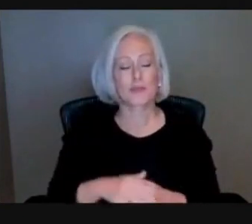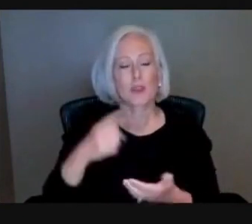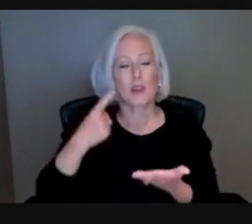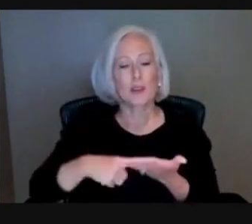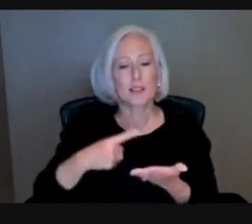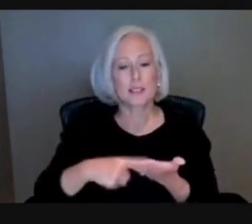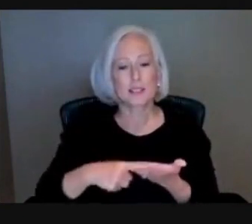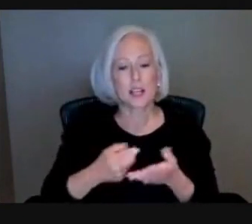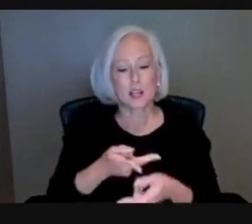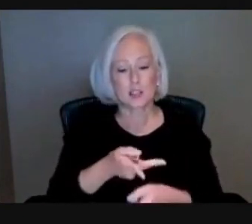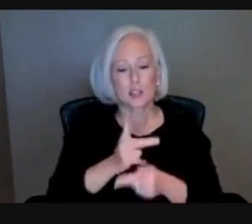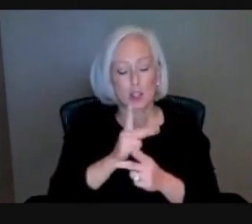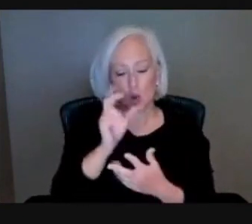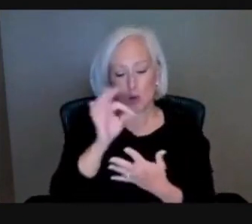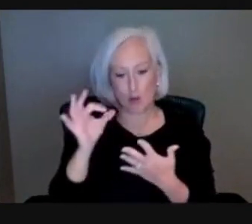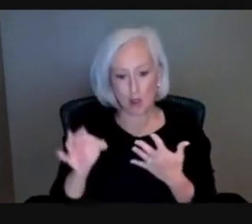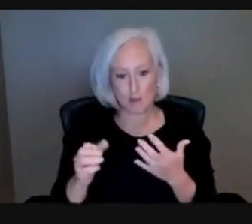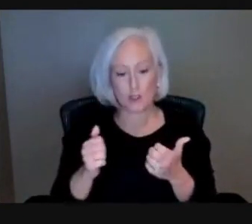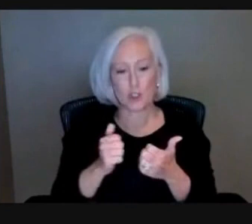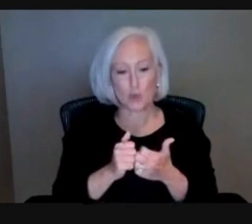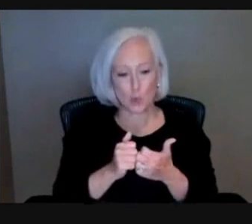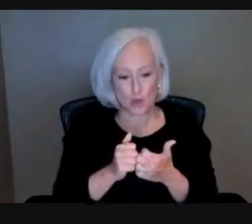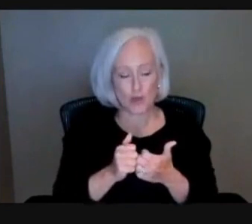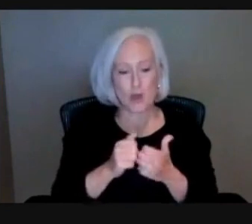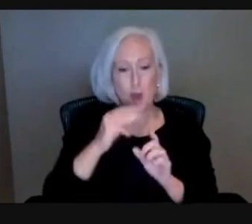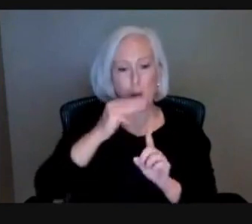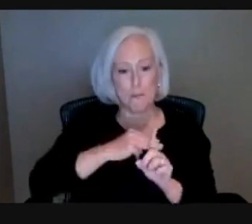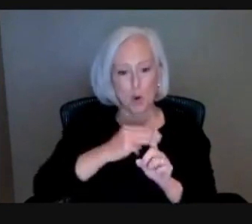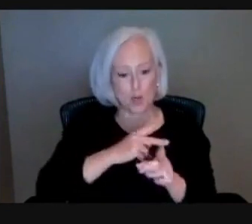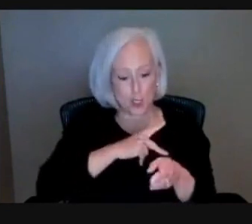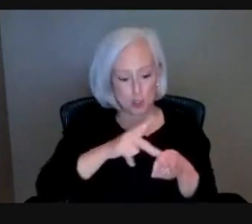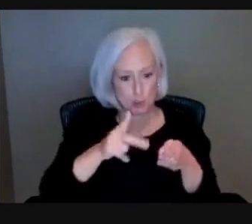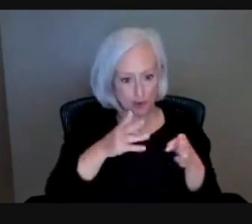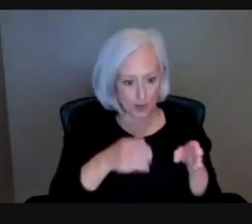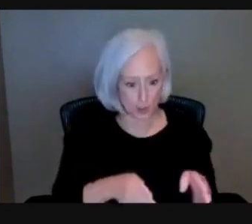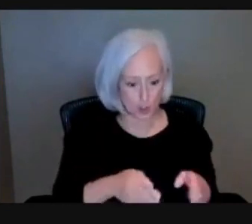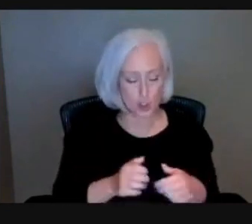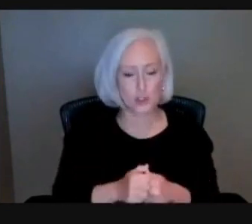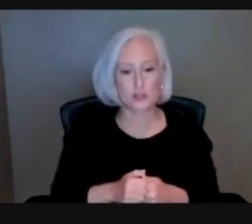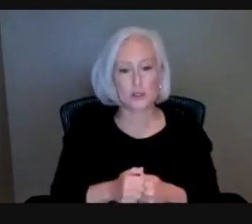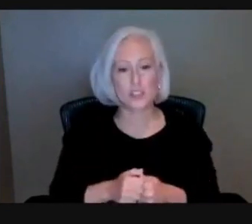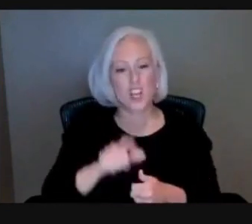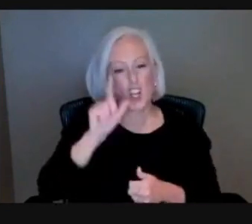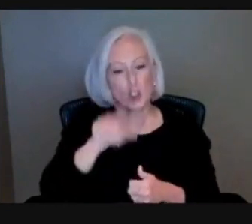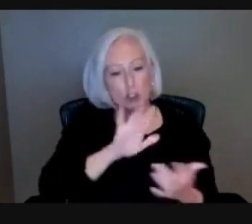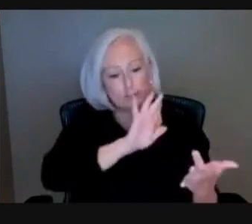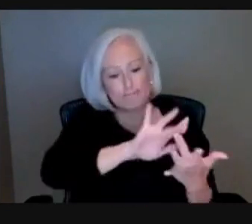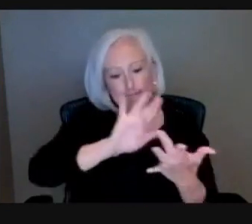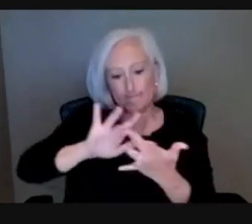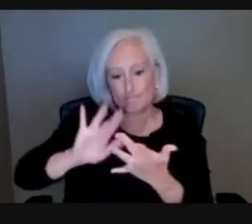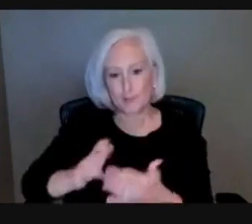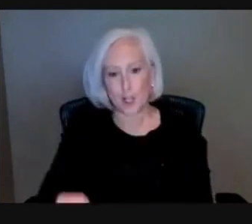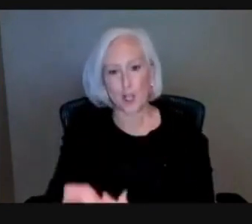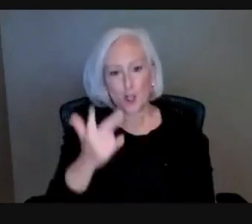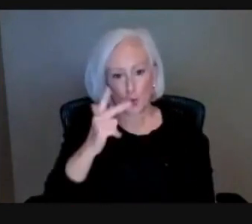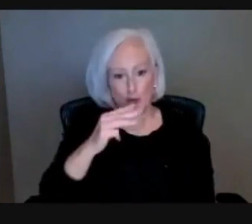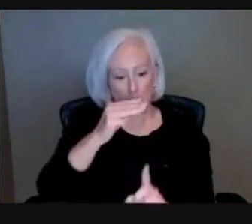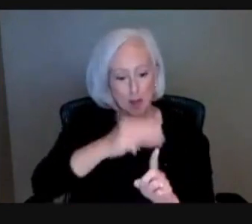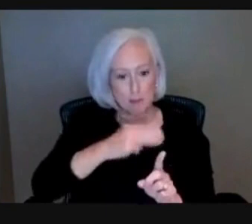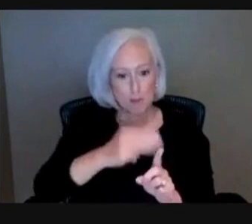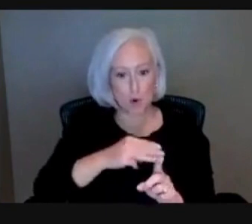professional. I always suggest to my clients that they talk to at least three mortgage companies and or mortgage